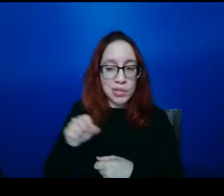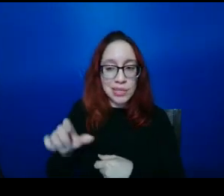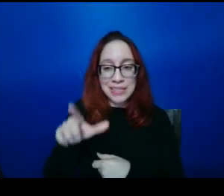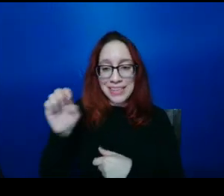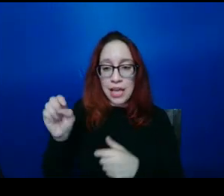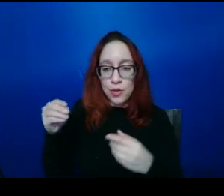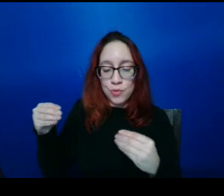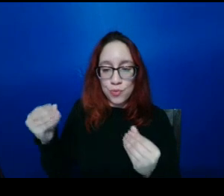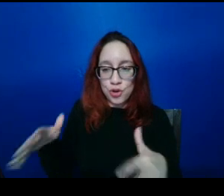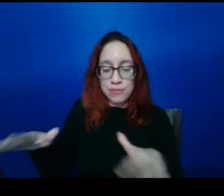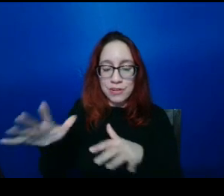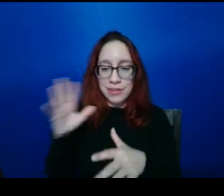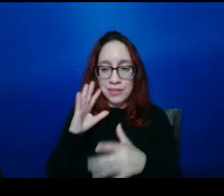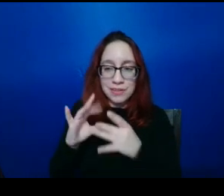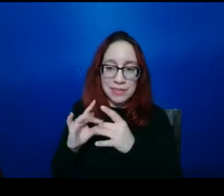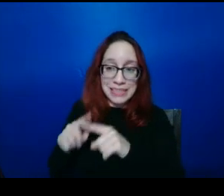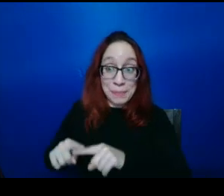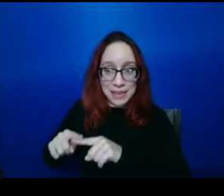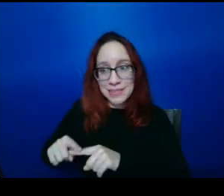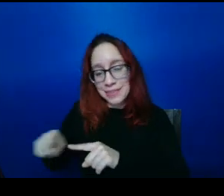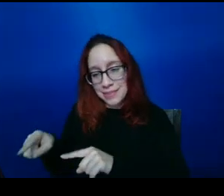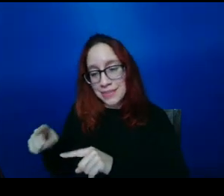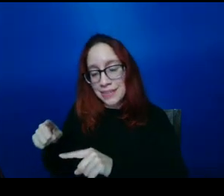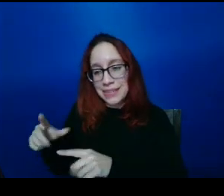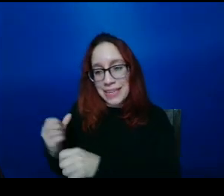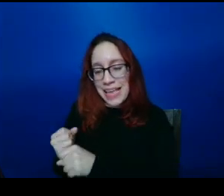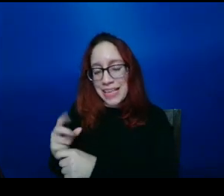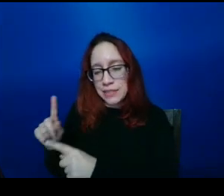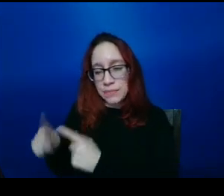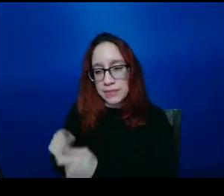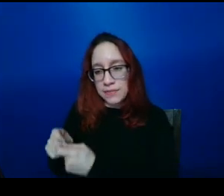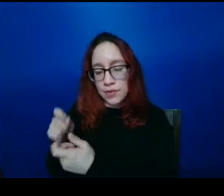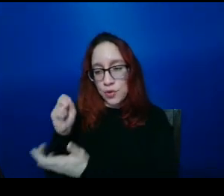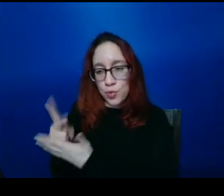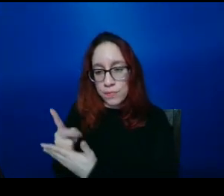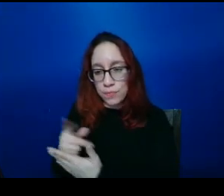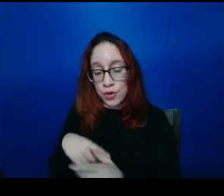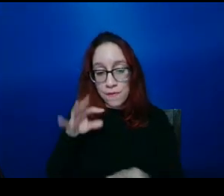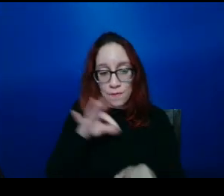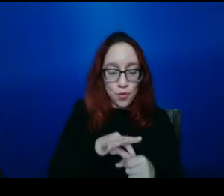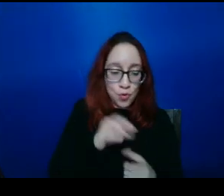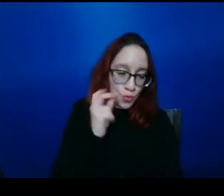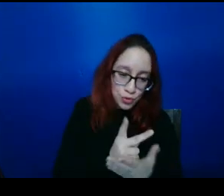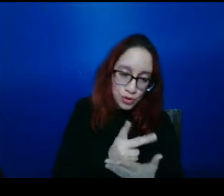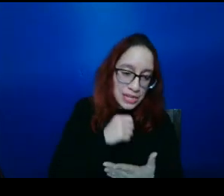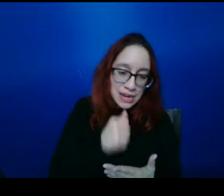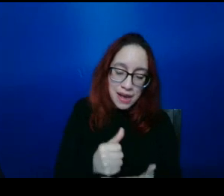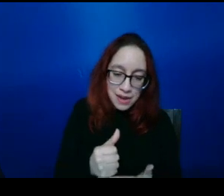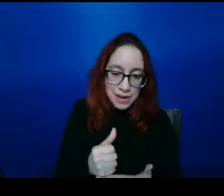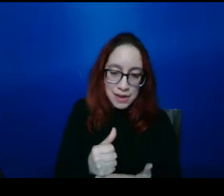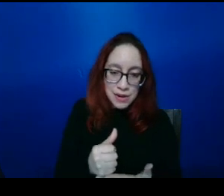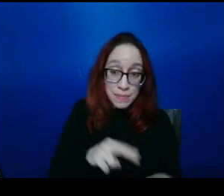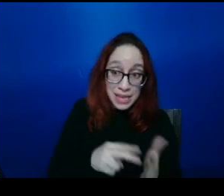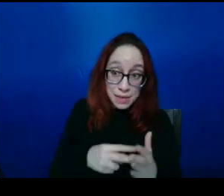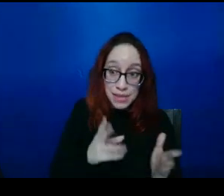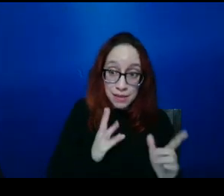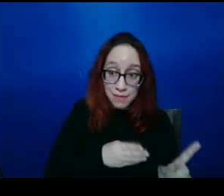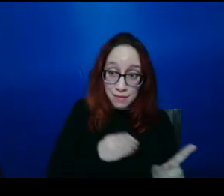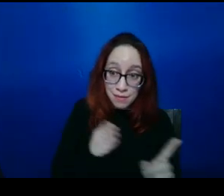property, which in turn is contingent on them getting certain approvals. But by voting on this or approving this, you are not committing to vote either